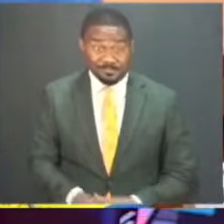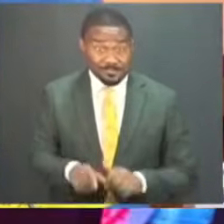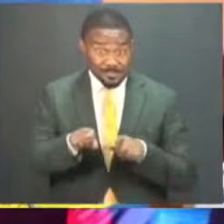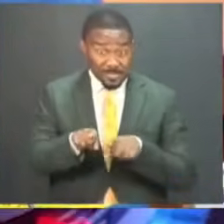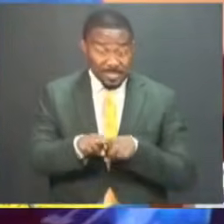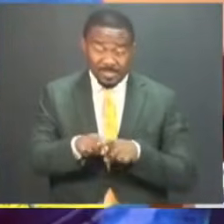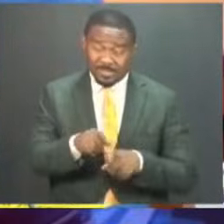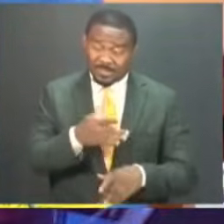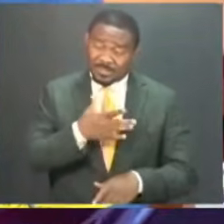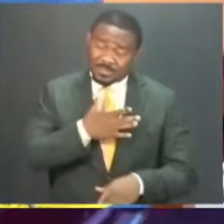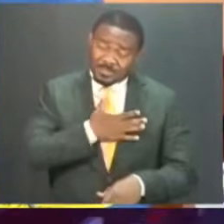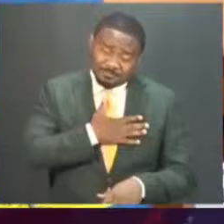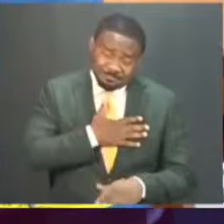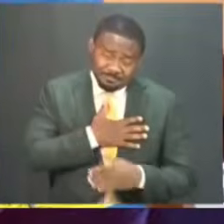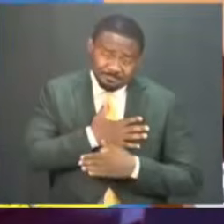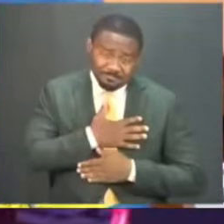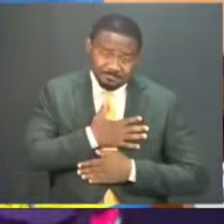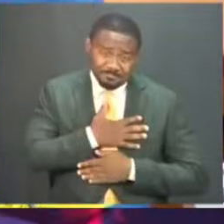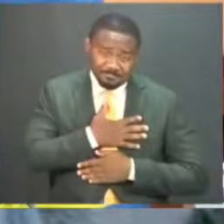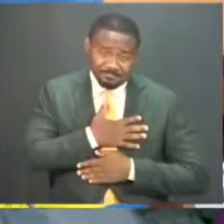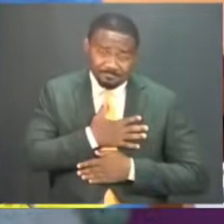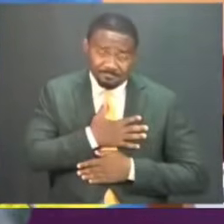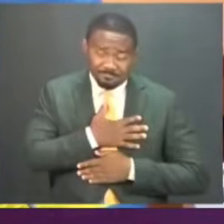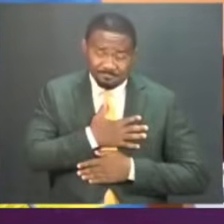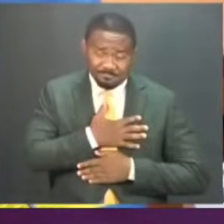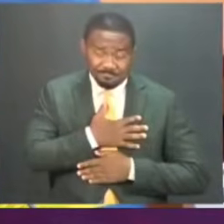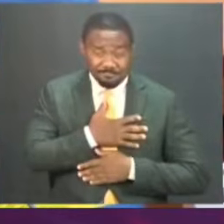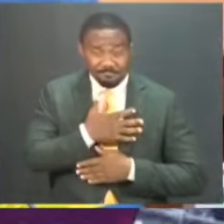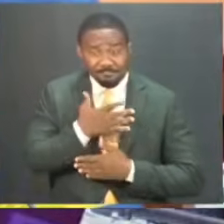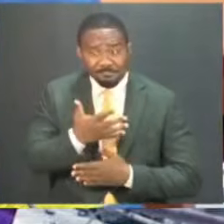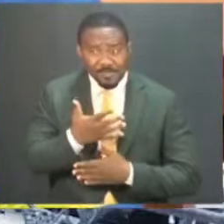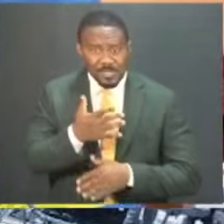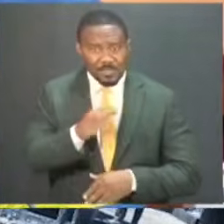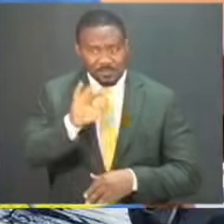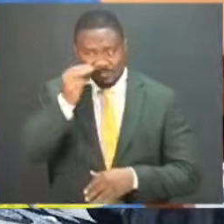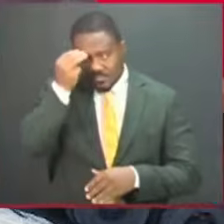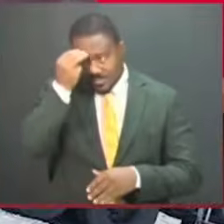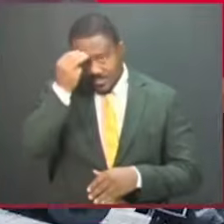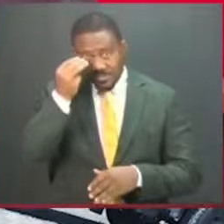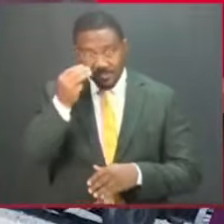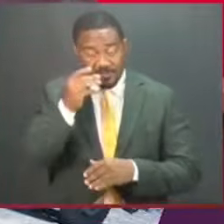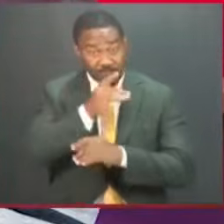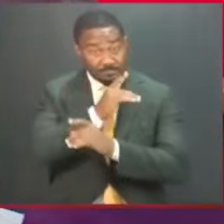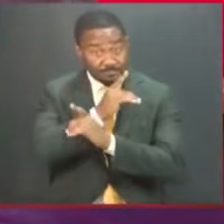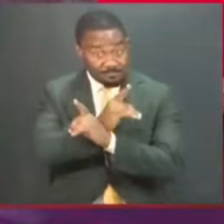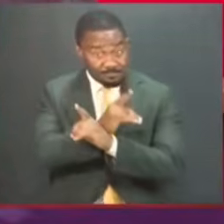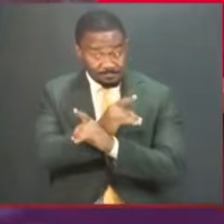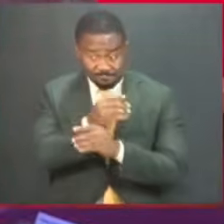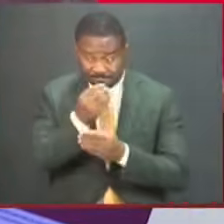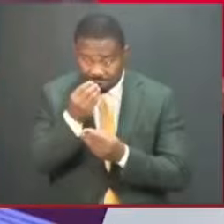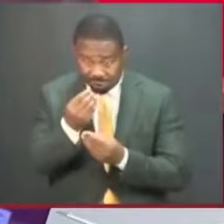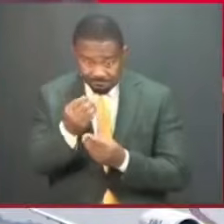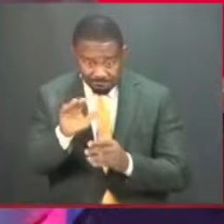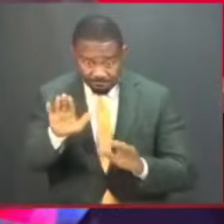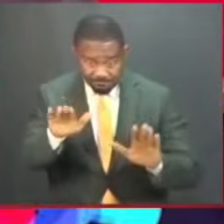sympathize with the Ministry of Defense and call on the leadership